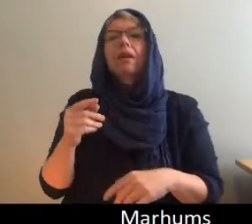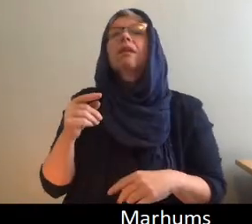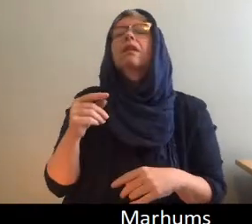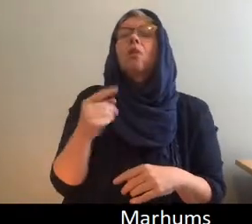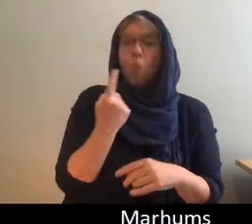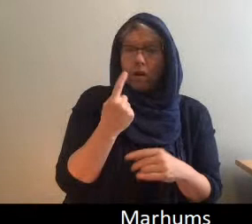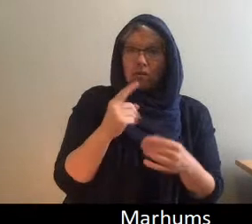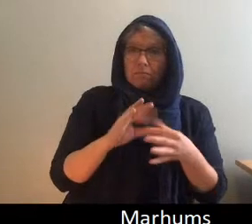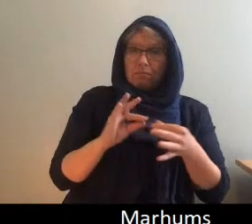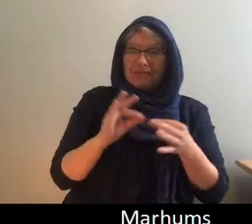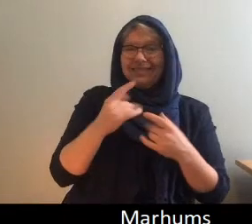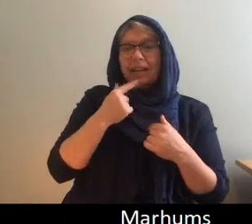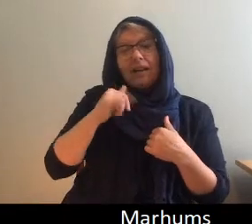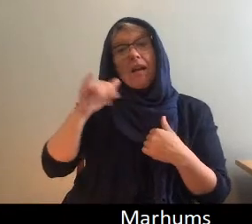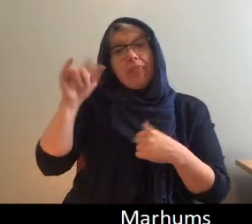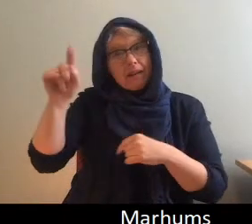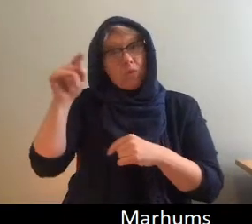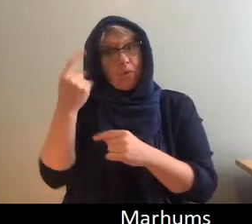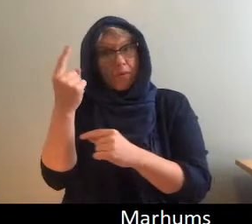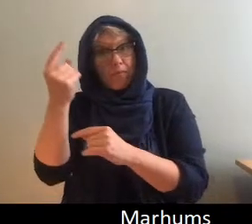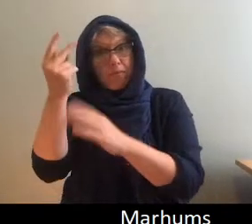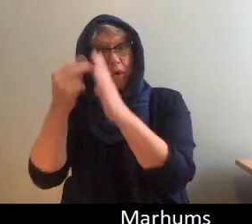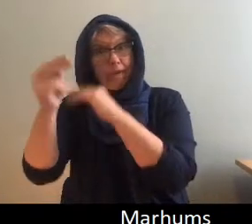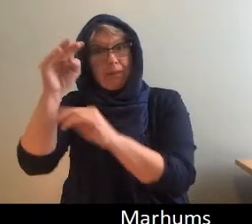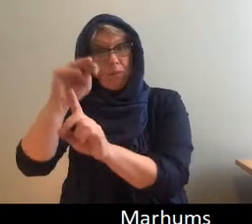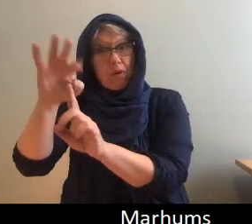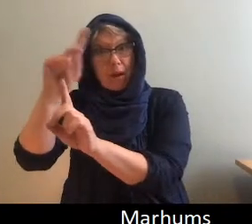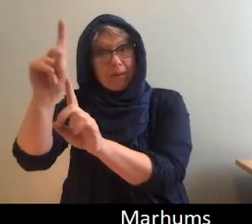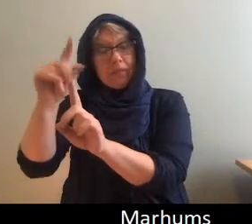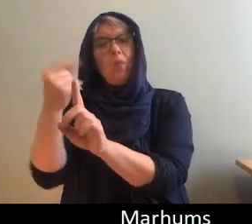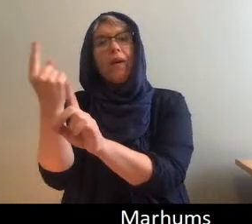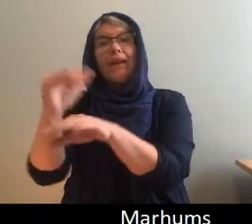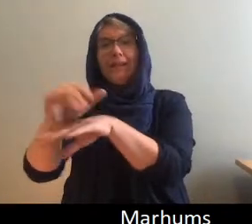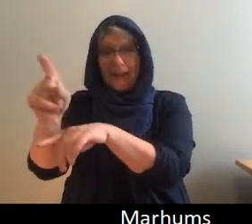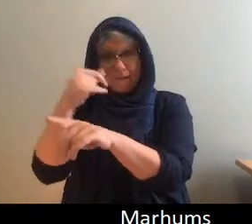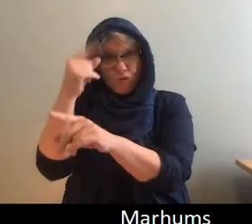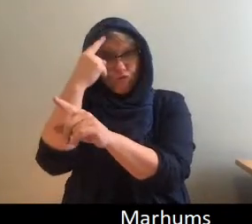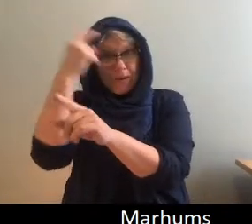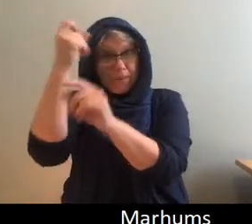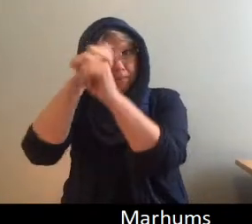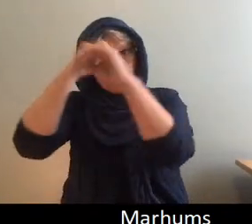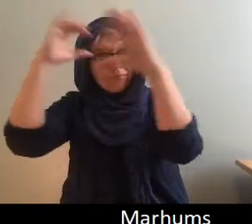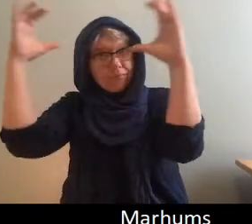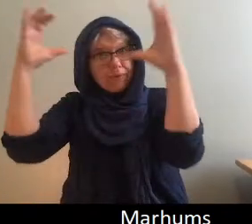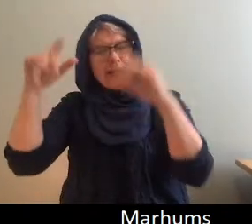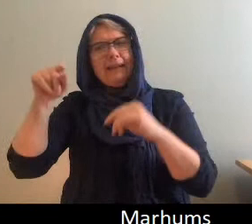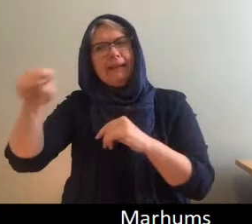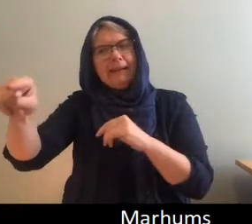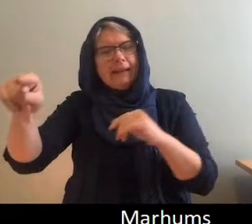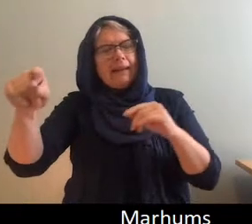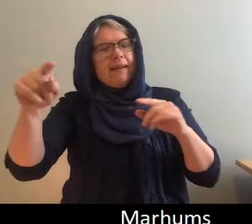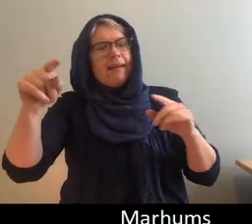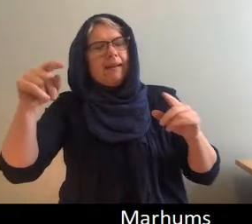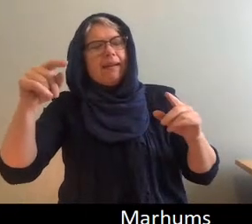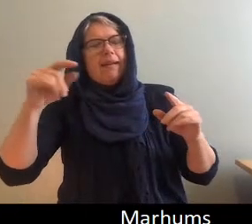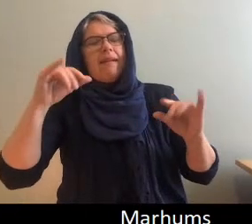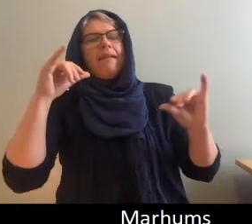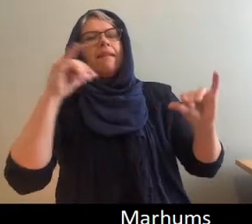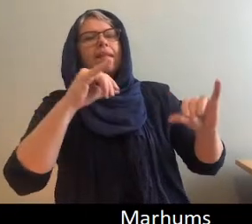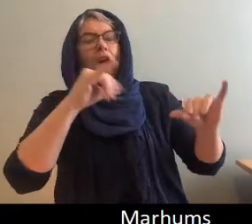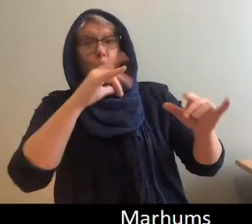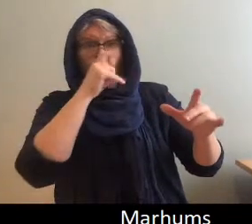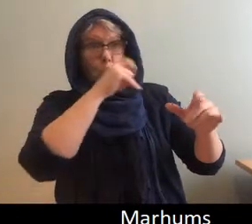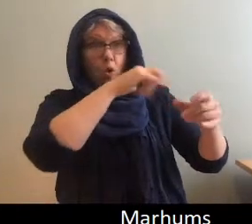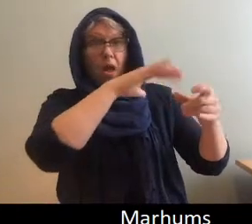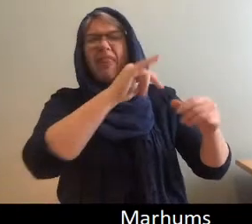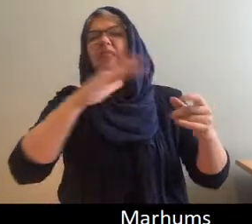approximately 80 some years. And so some commentators have pointed towards this, some have pointed towards the amount and the significance of